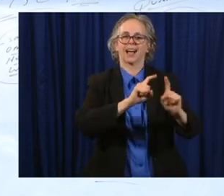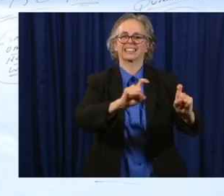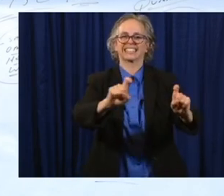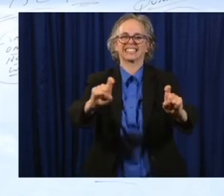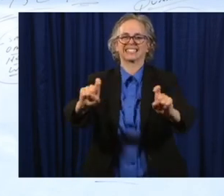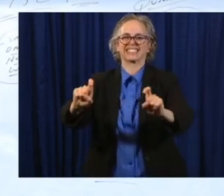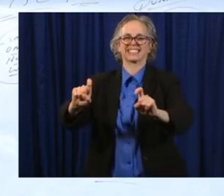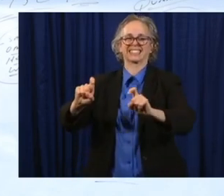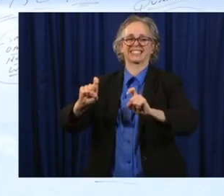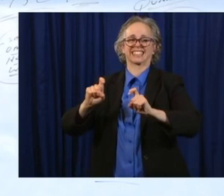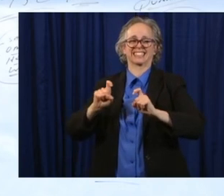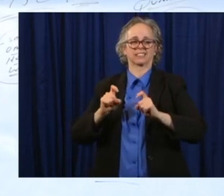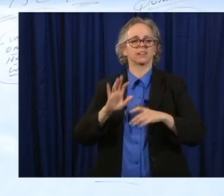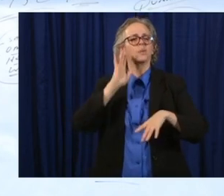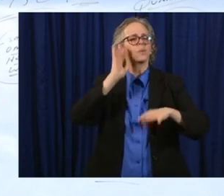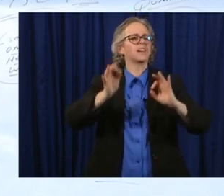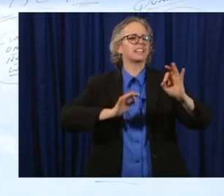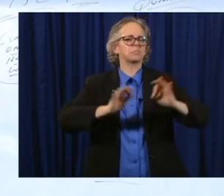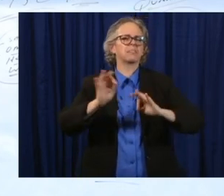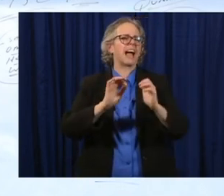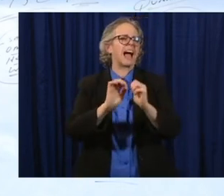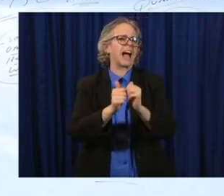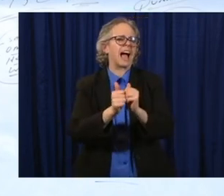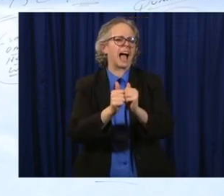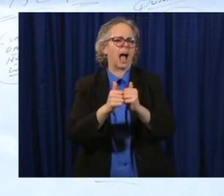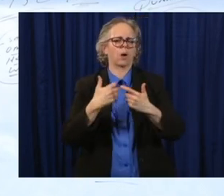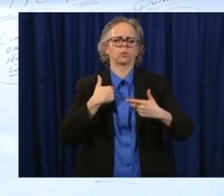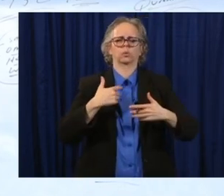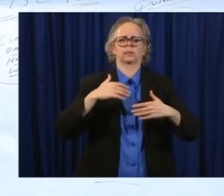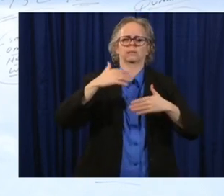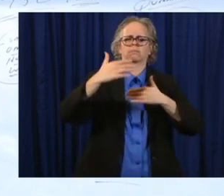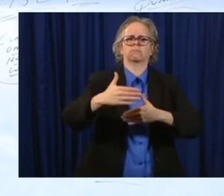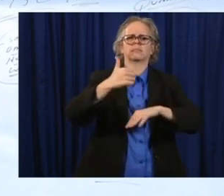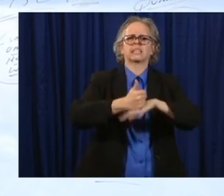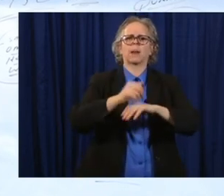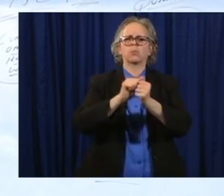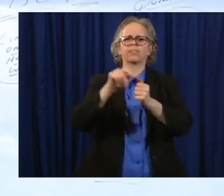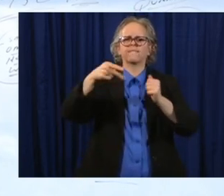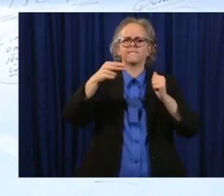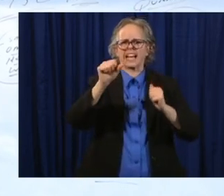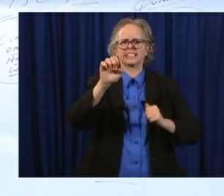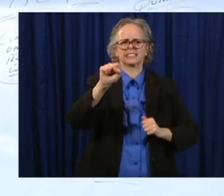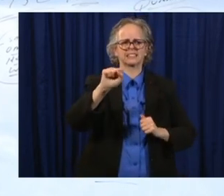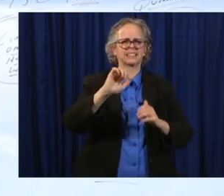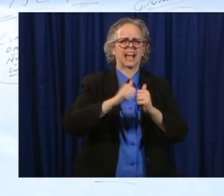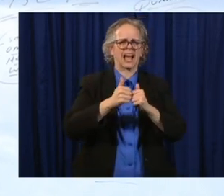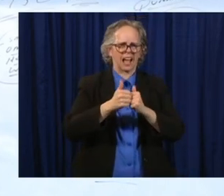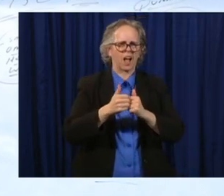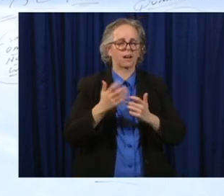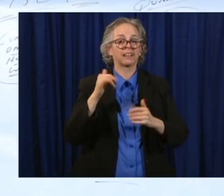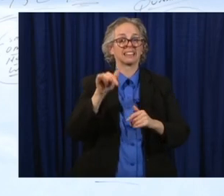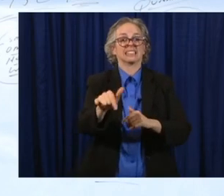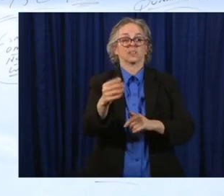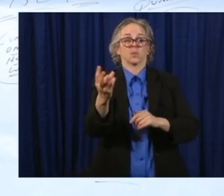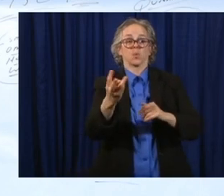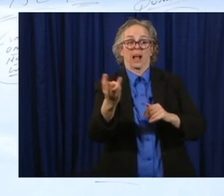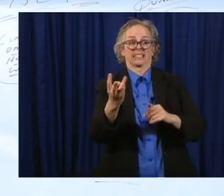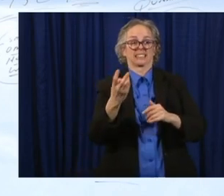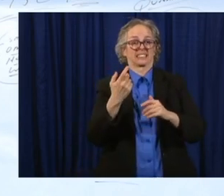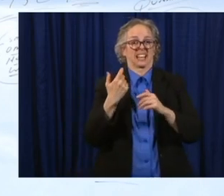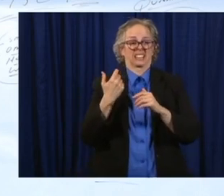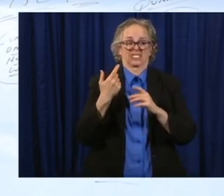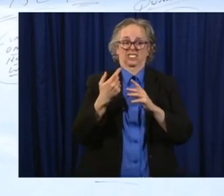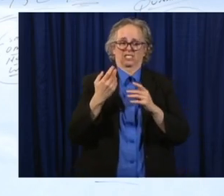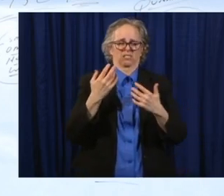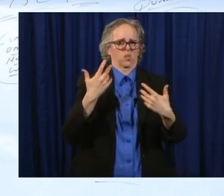in, but in a couple of weeks it's going to be dramatically up. The first week, by Wednesday, we get a big push. So that's a